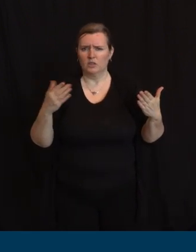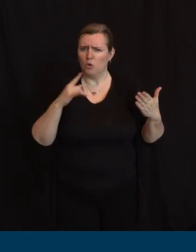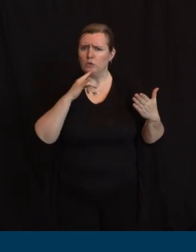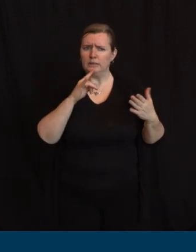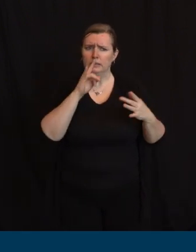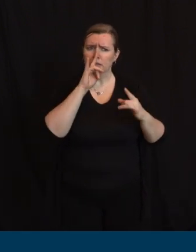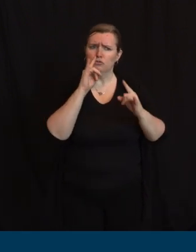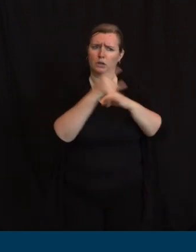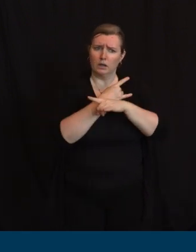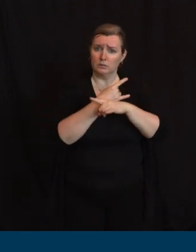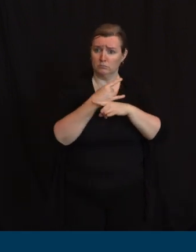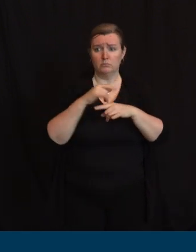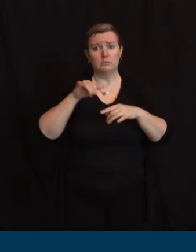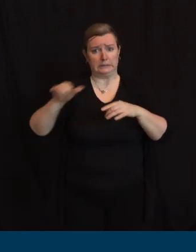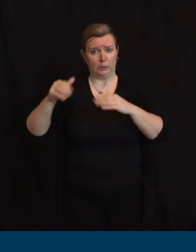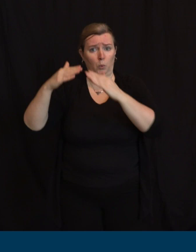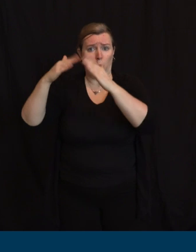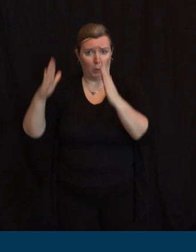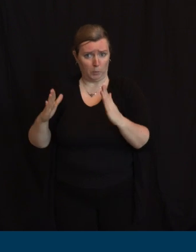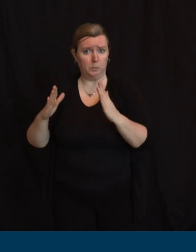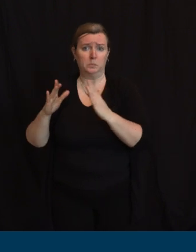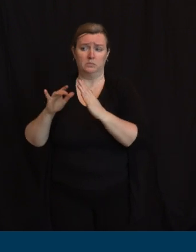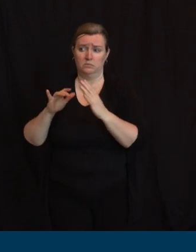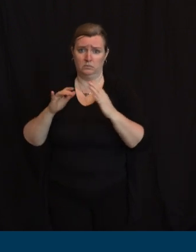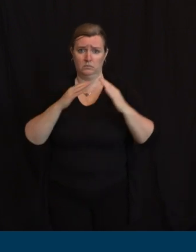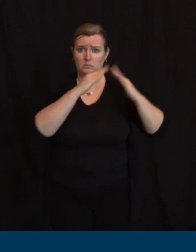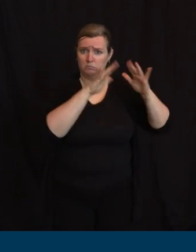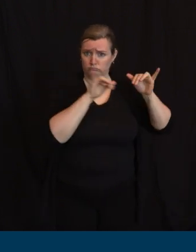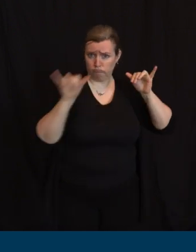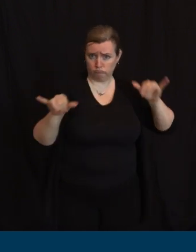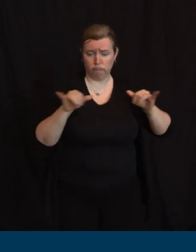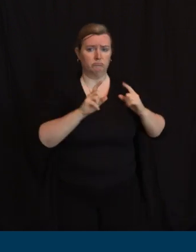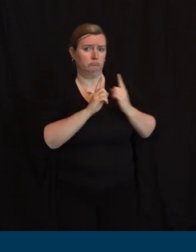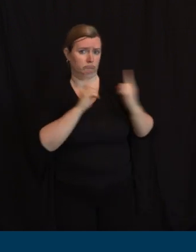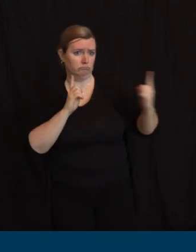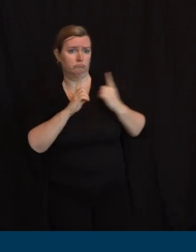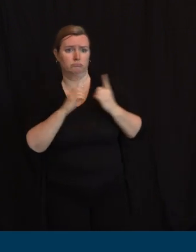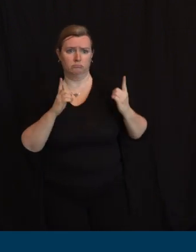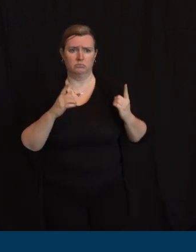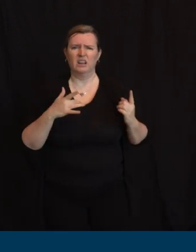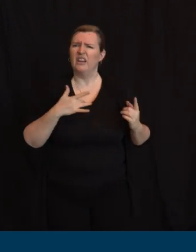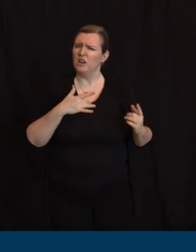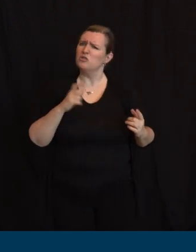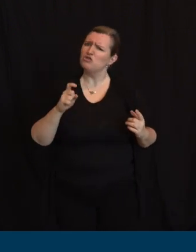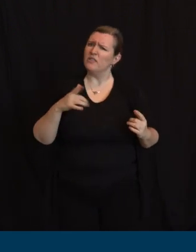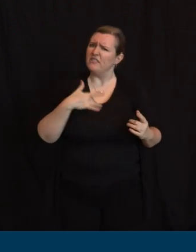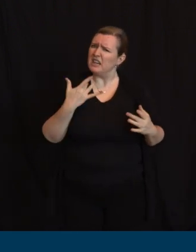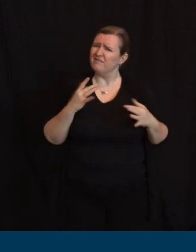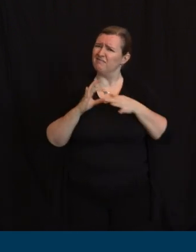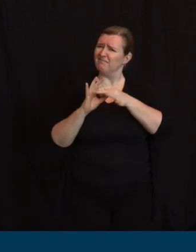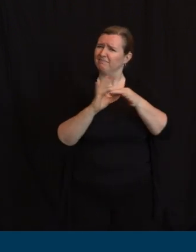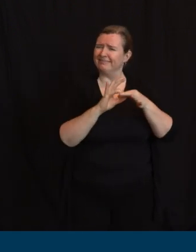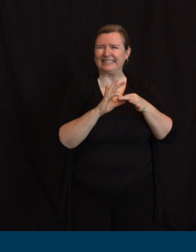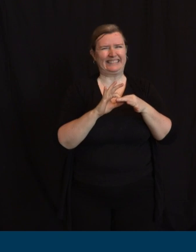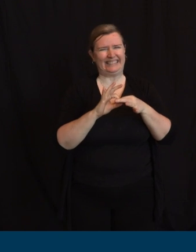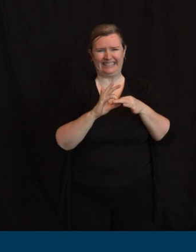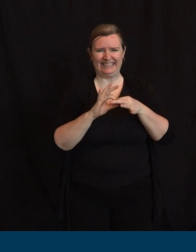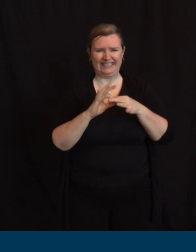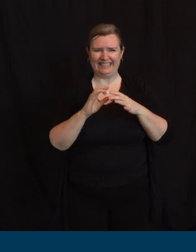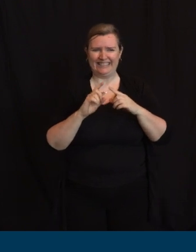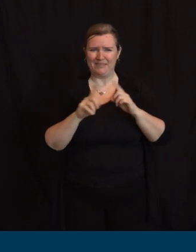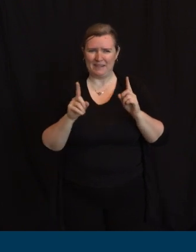each other, there is a coming together. We're all in this to win this war sort of spirit, and you could see the map reflecting